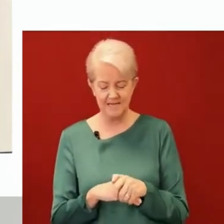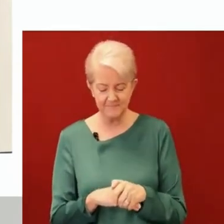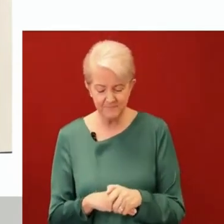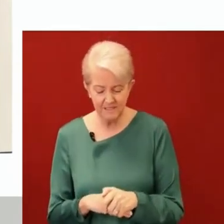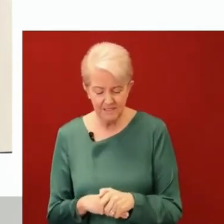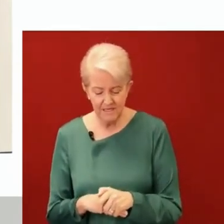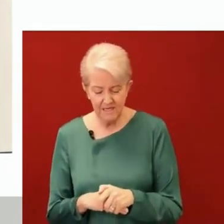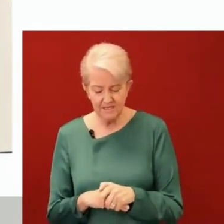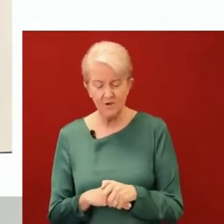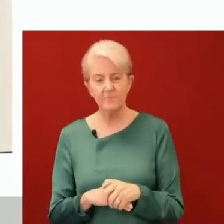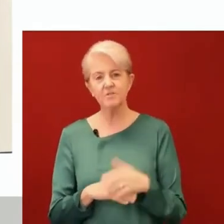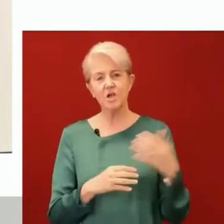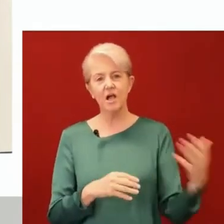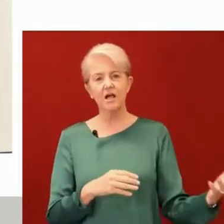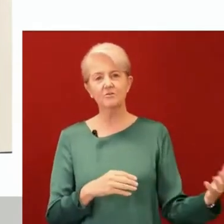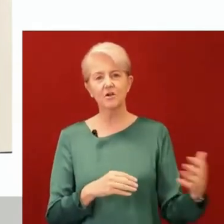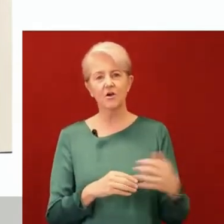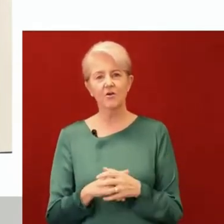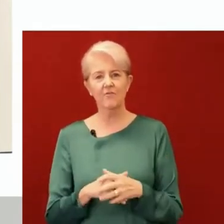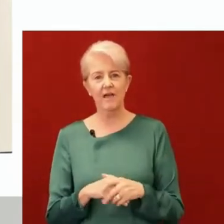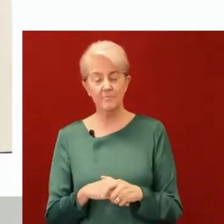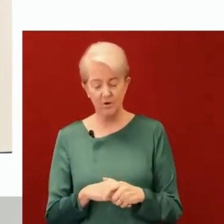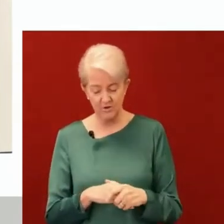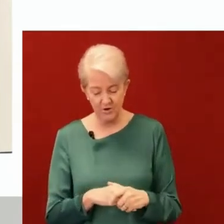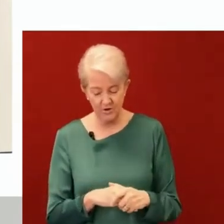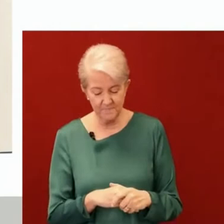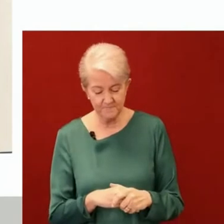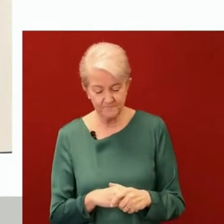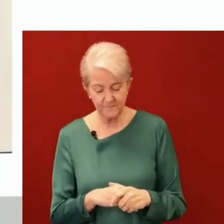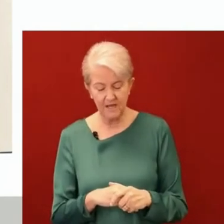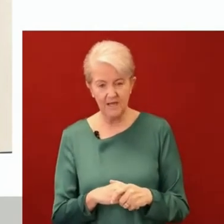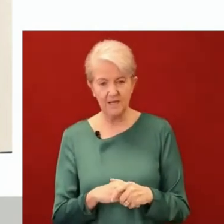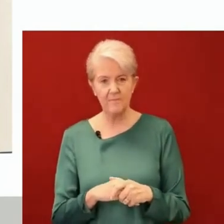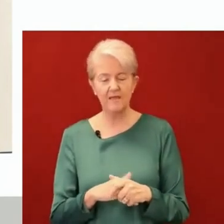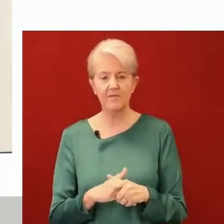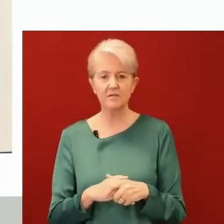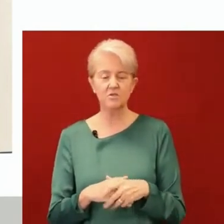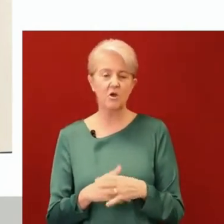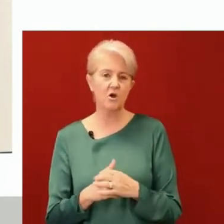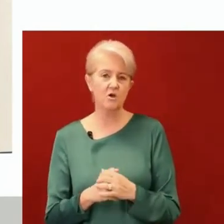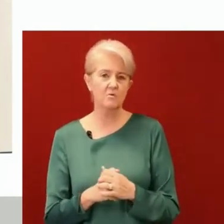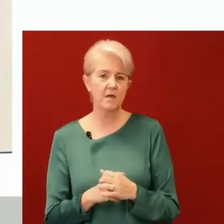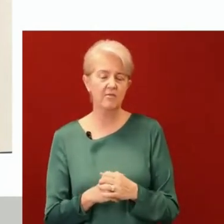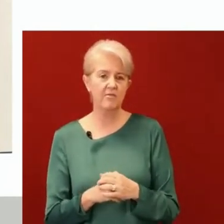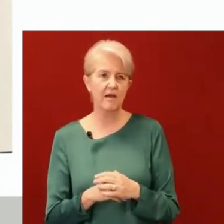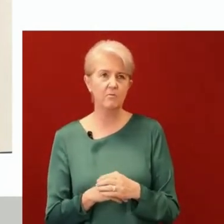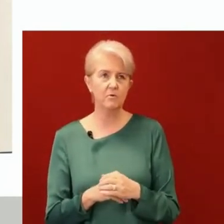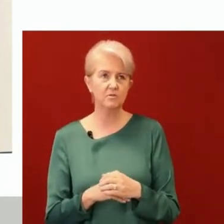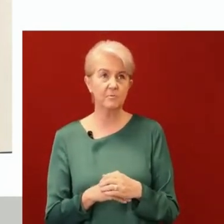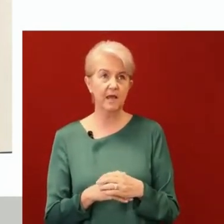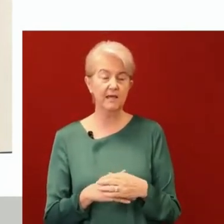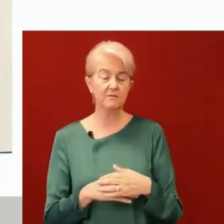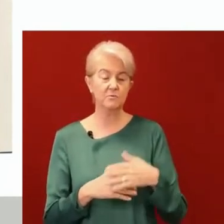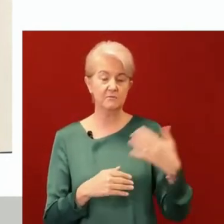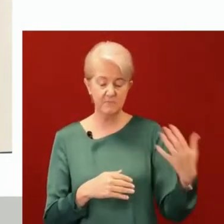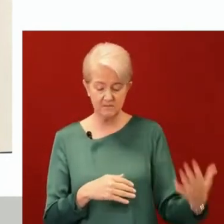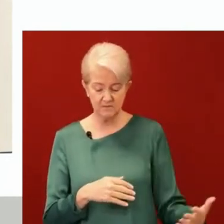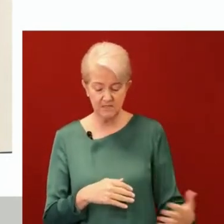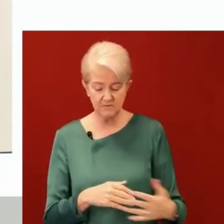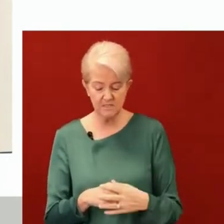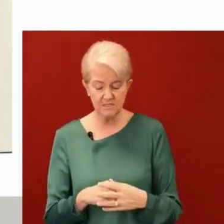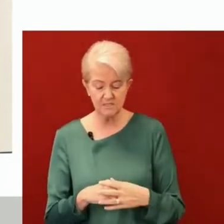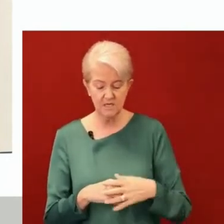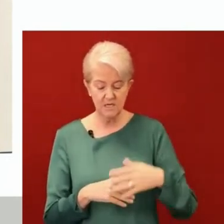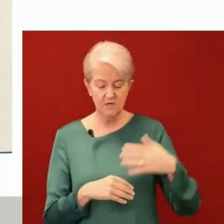sister, Danny. So I'm the child of a broken home. And that is a home that was plagued with